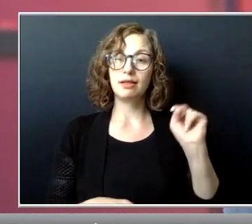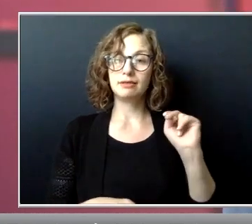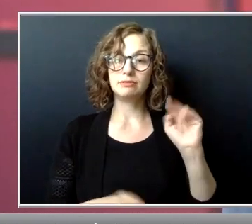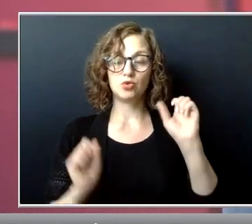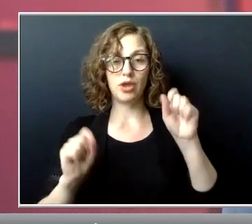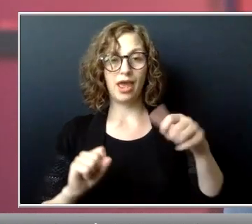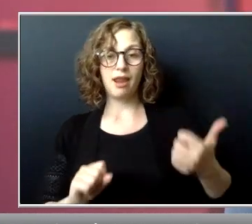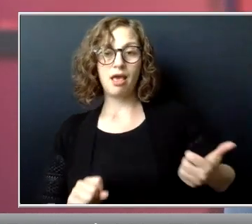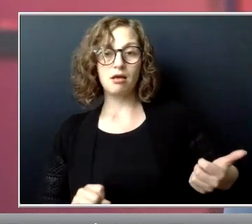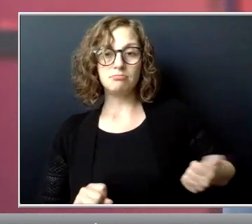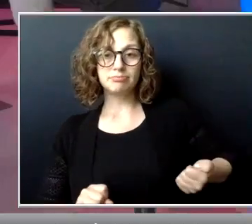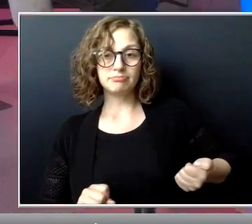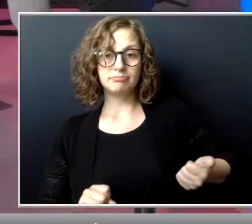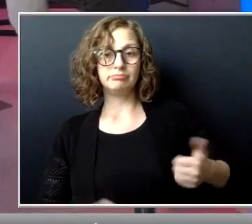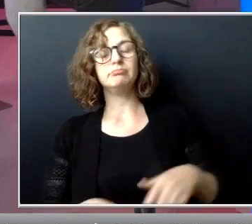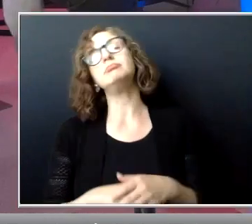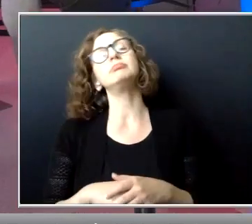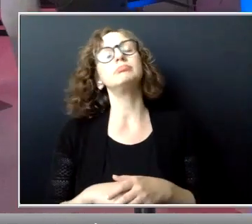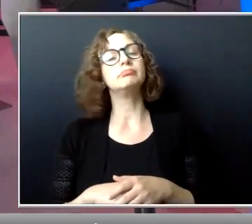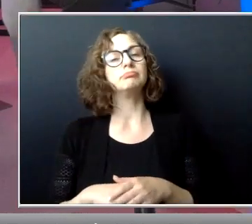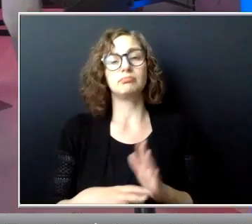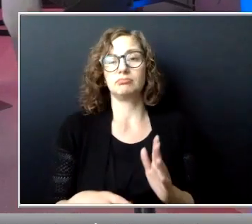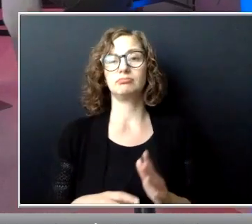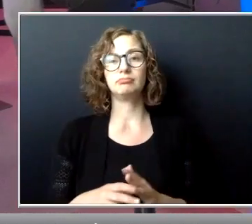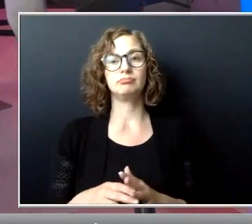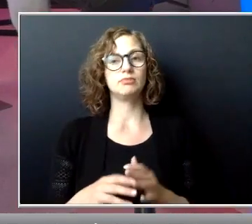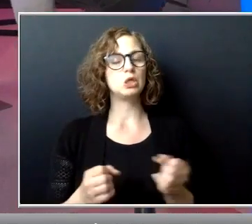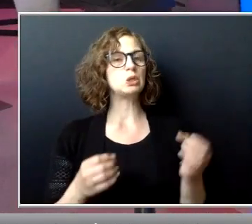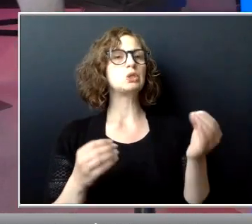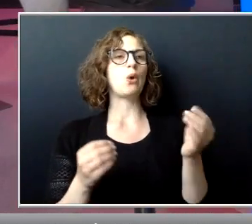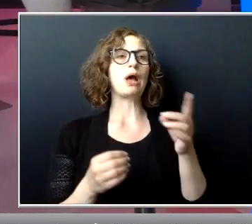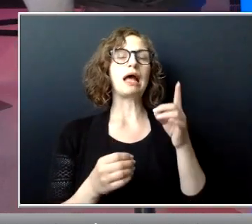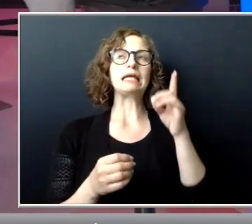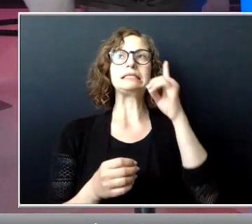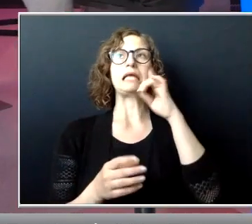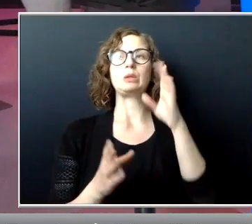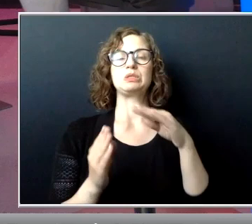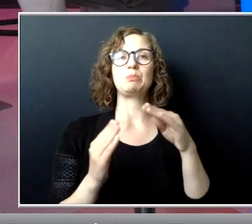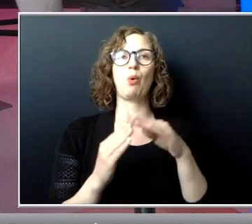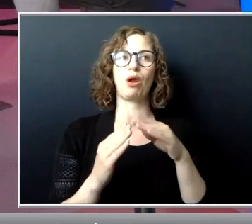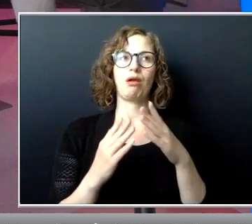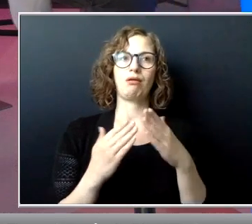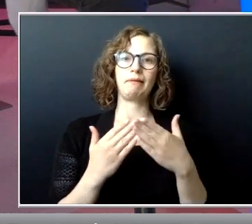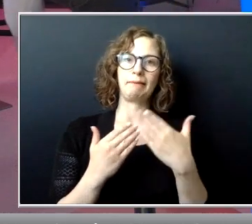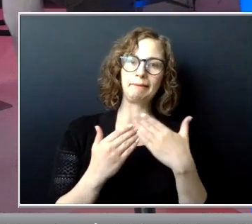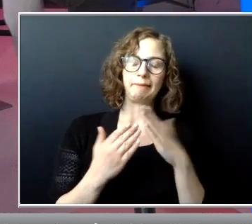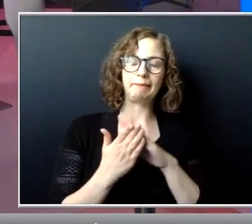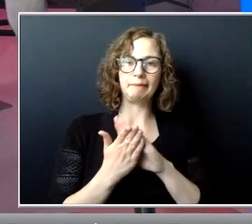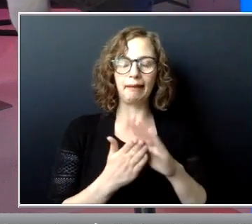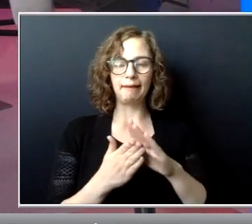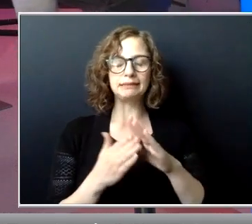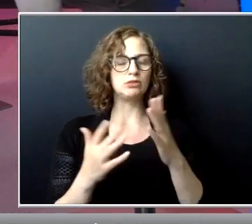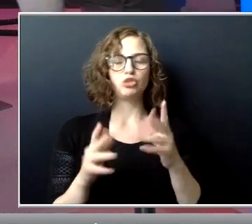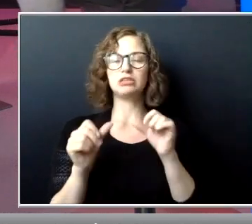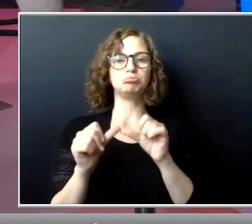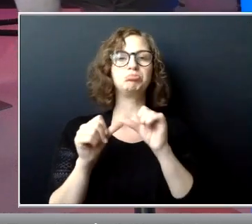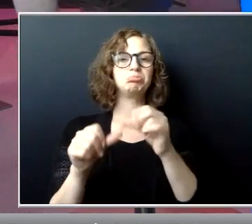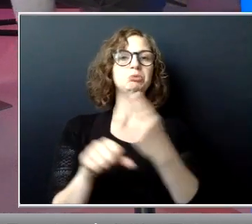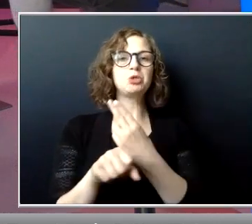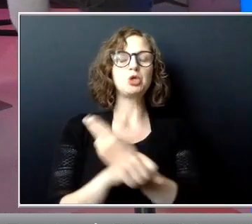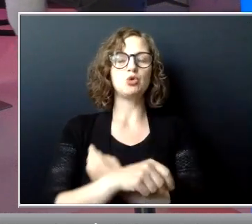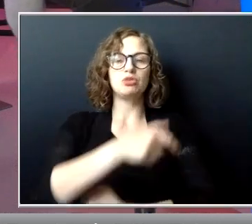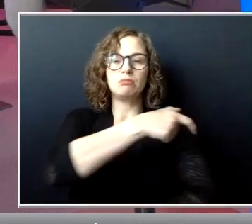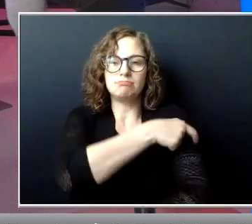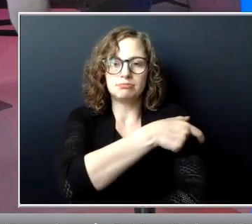your own will. So it sounds much more pleasant and convenient to wear the continuous glucose monitor and your pump. Why would someone